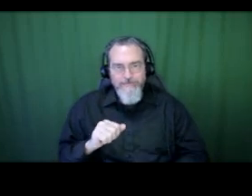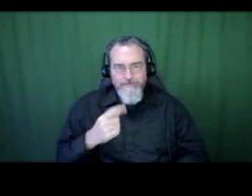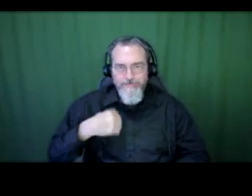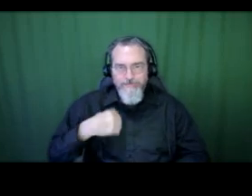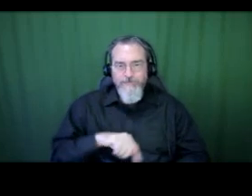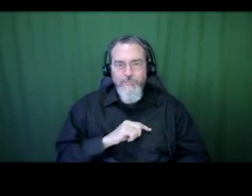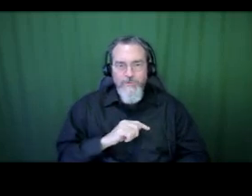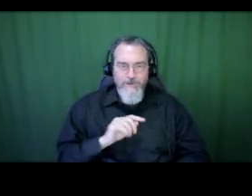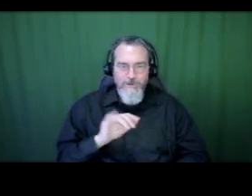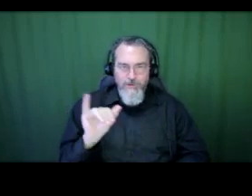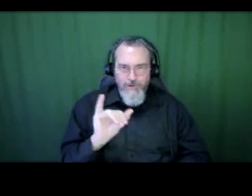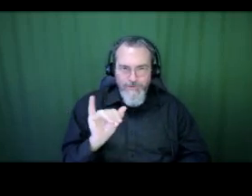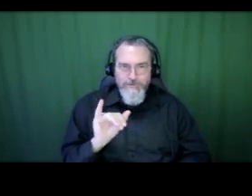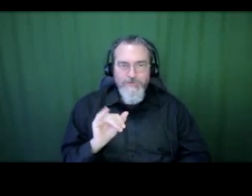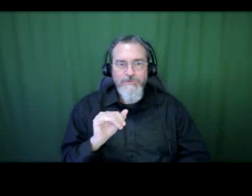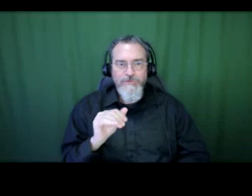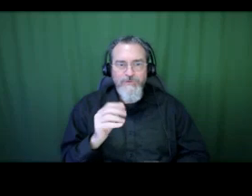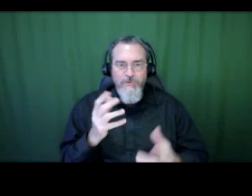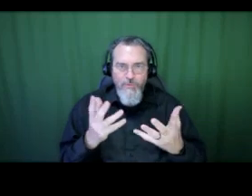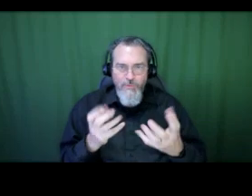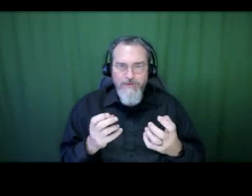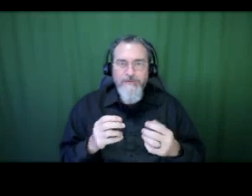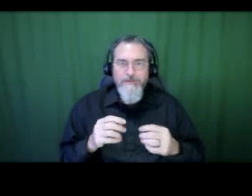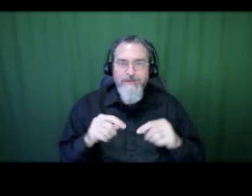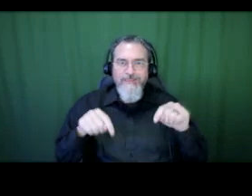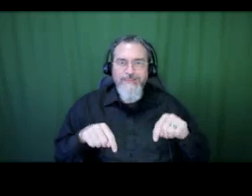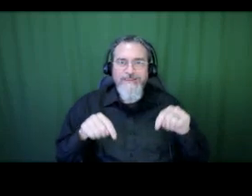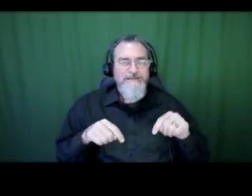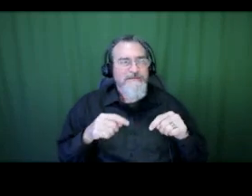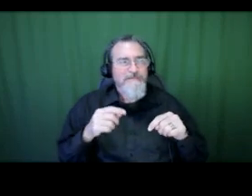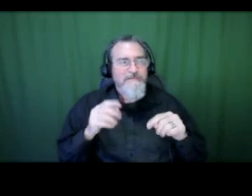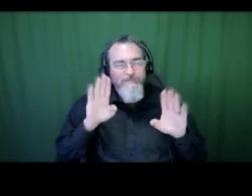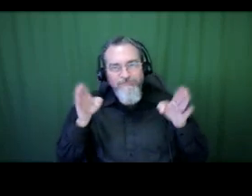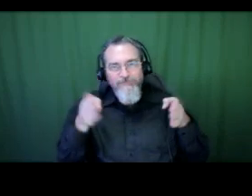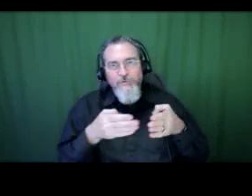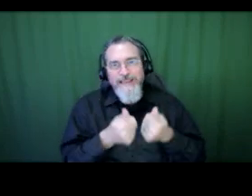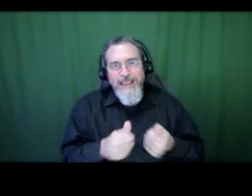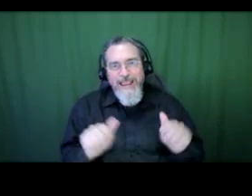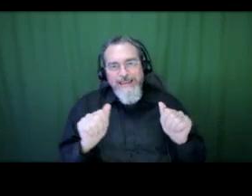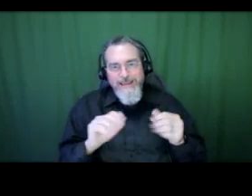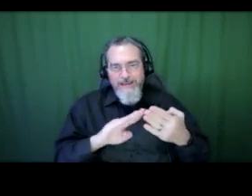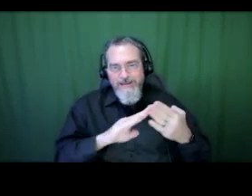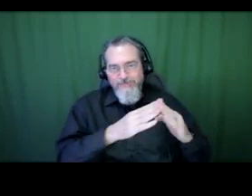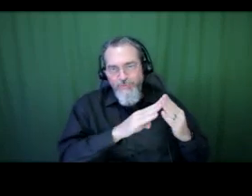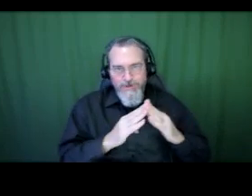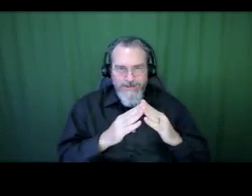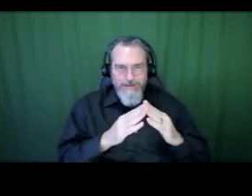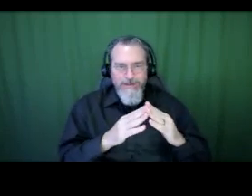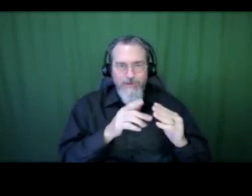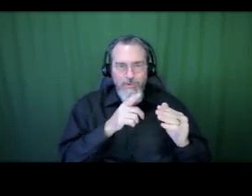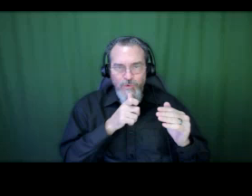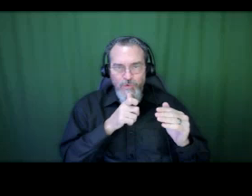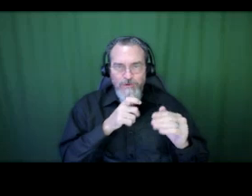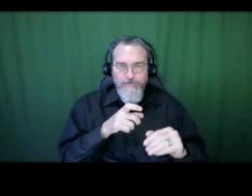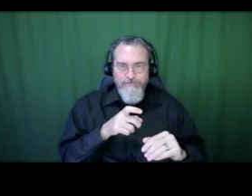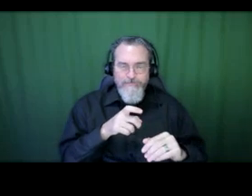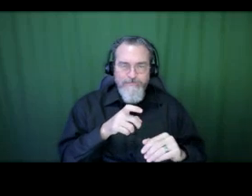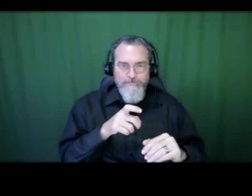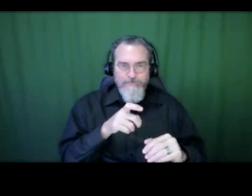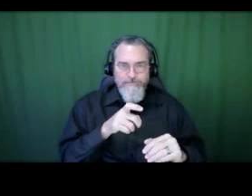programming, serving disadvantaged communities, and this is really through our learning communities that already exist at our campus. We're leveraging workforce development board programs